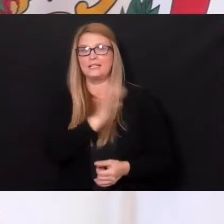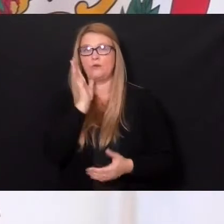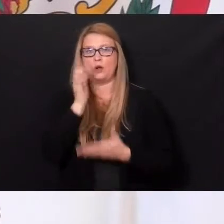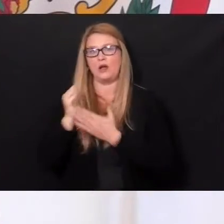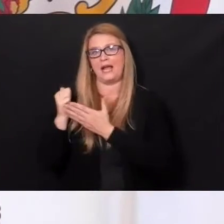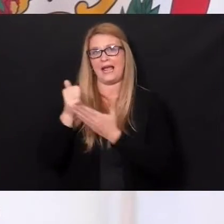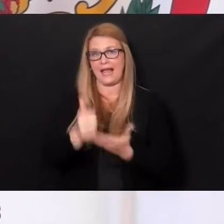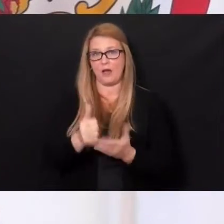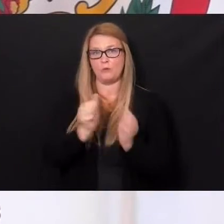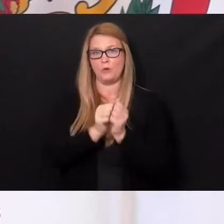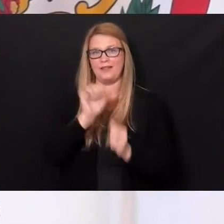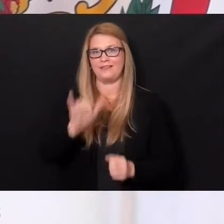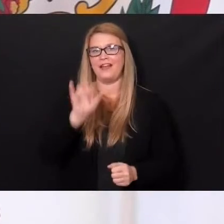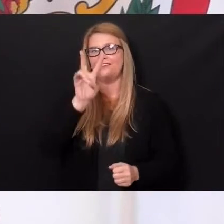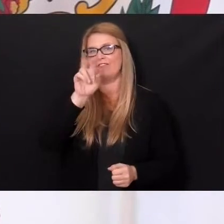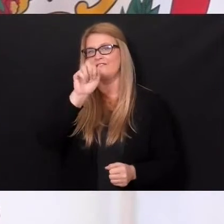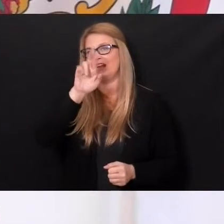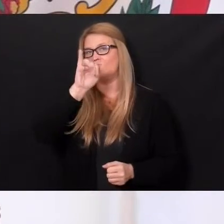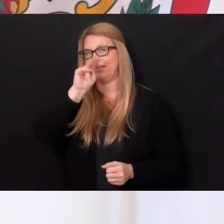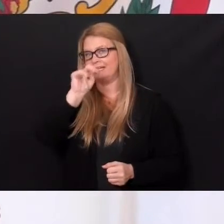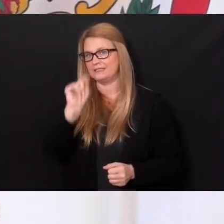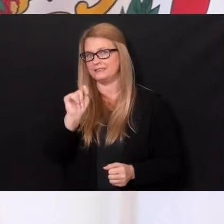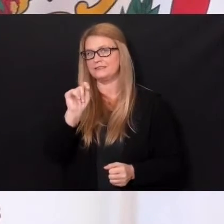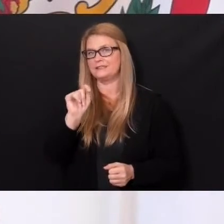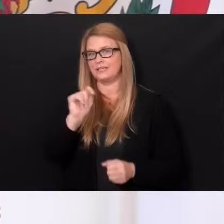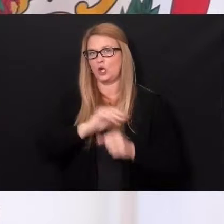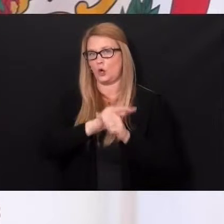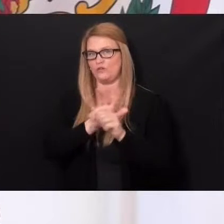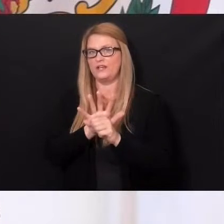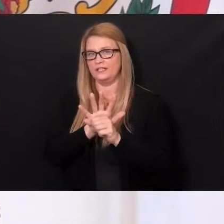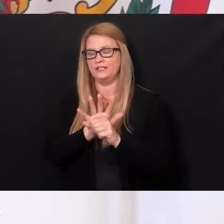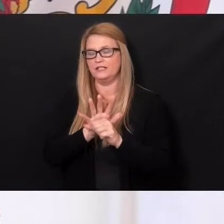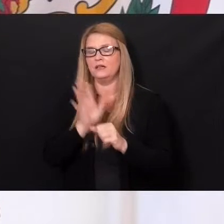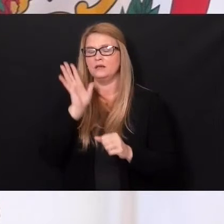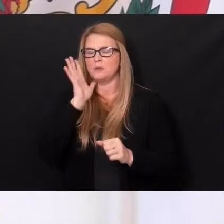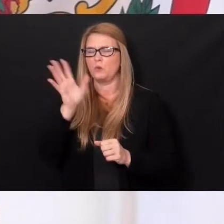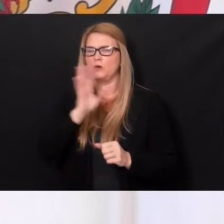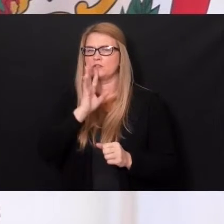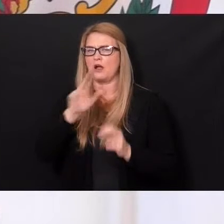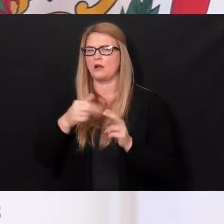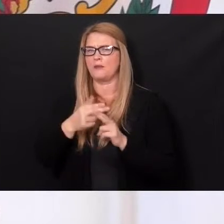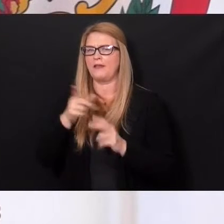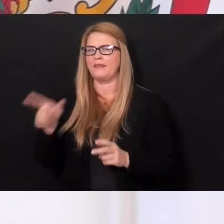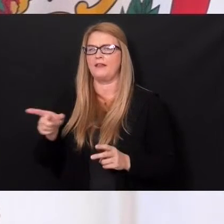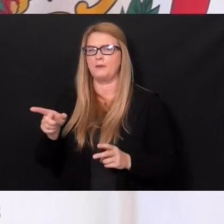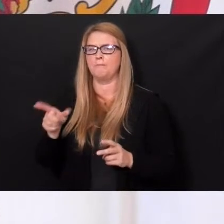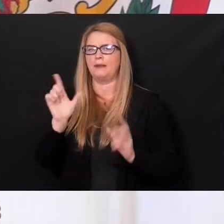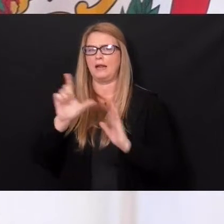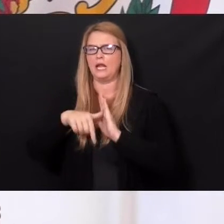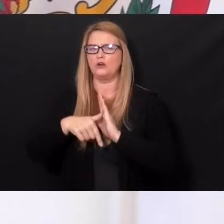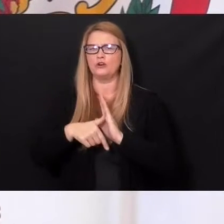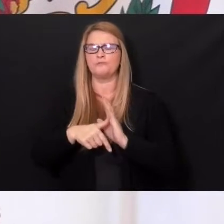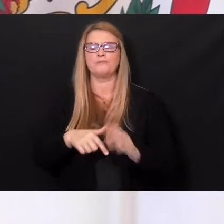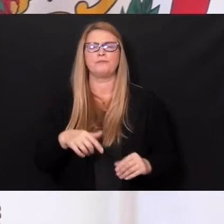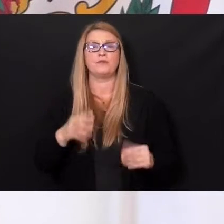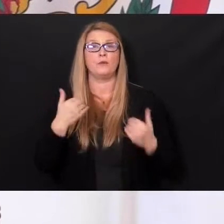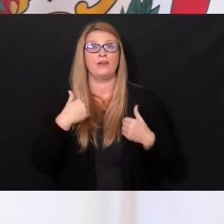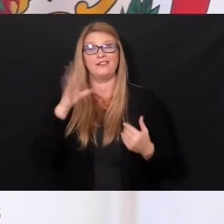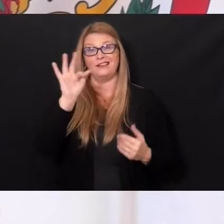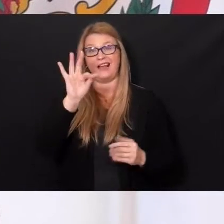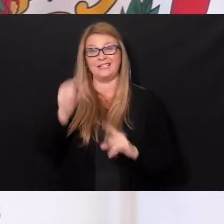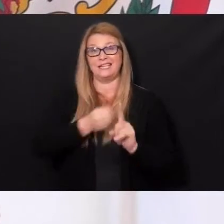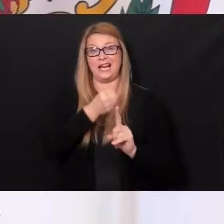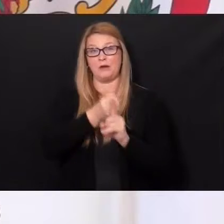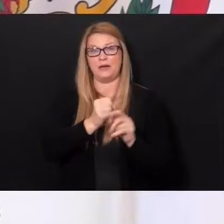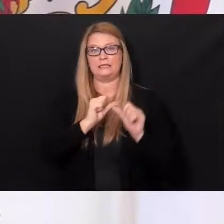helping with the variant situation as well. So, but we'll refer to him in just a minute on that. We have 19 outbreaks in